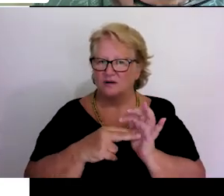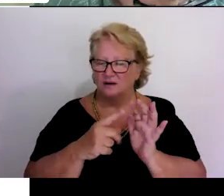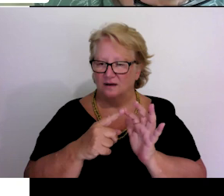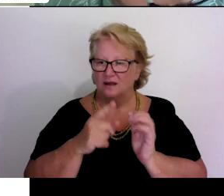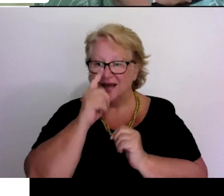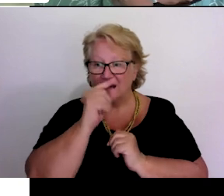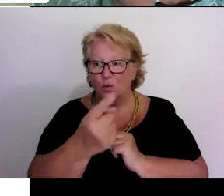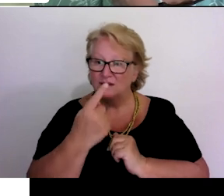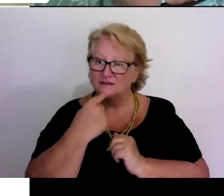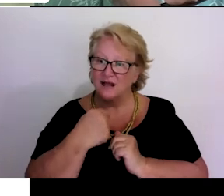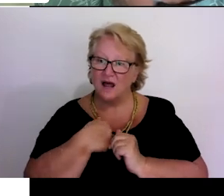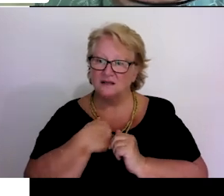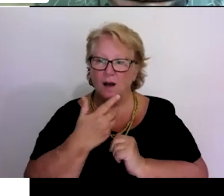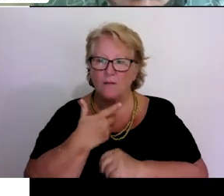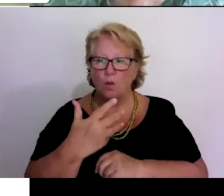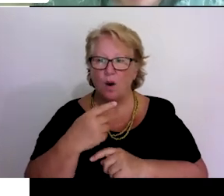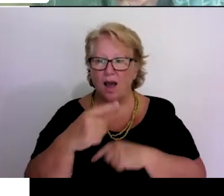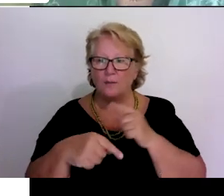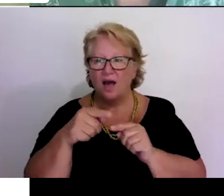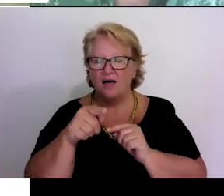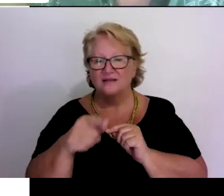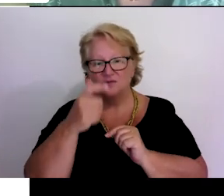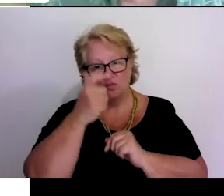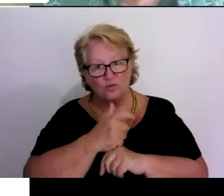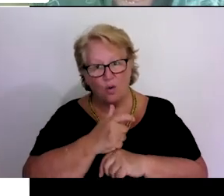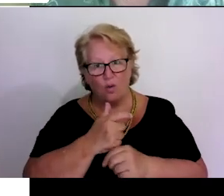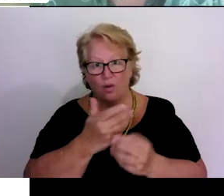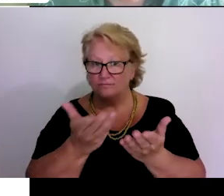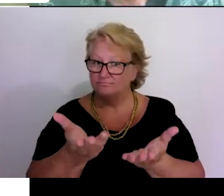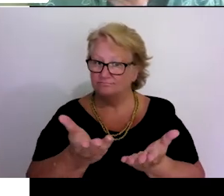us more about this role? Over to you.